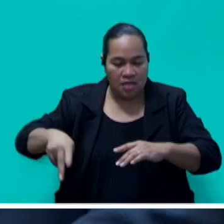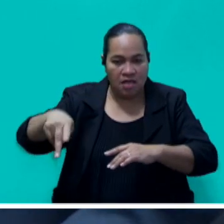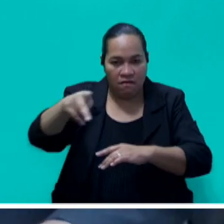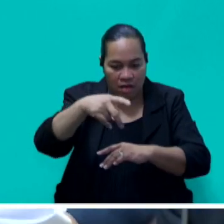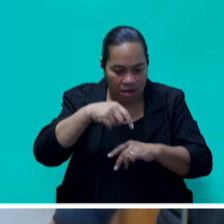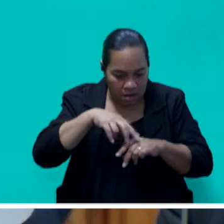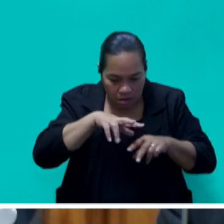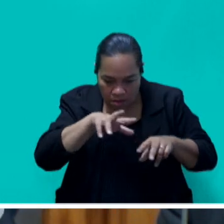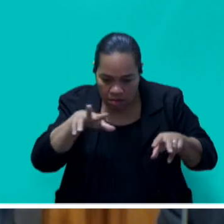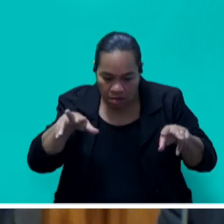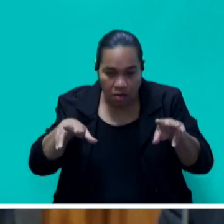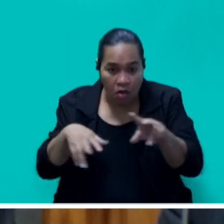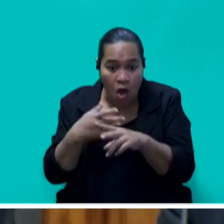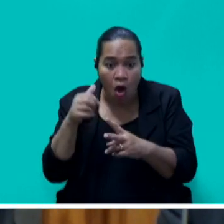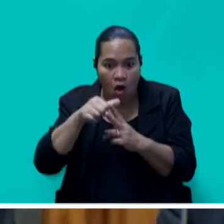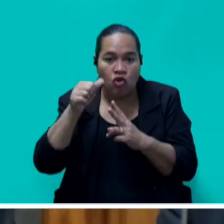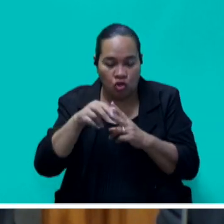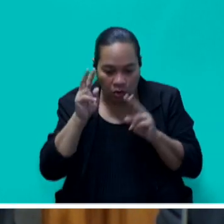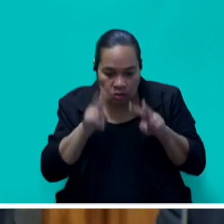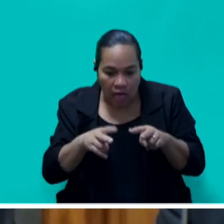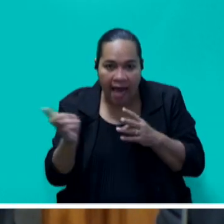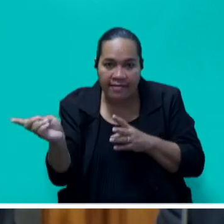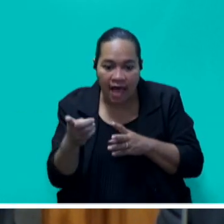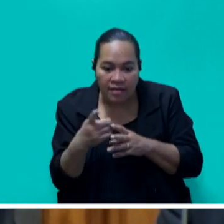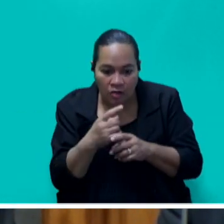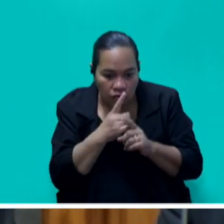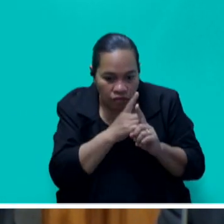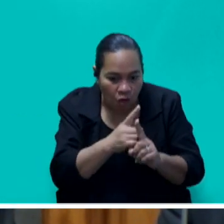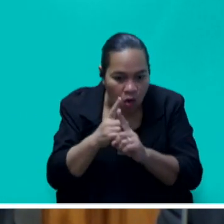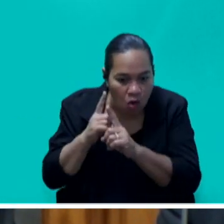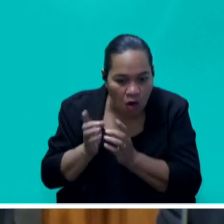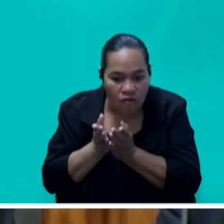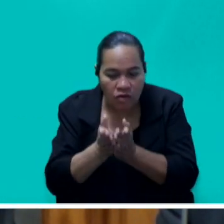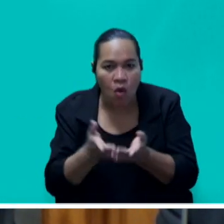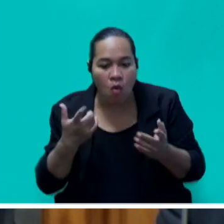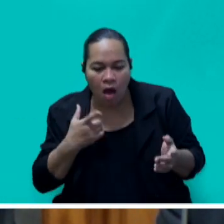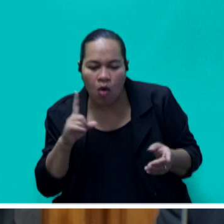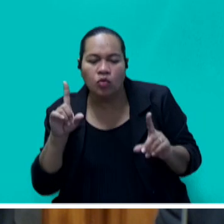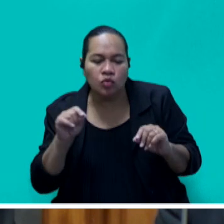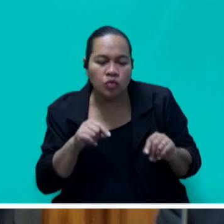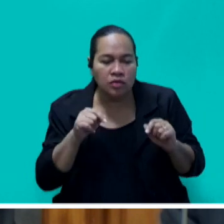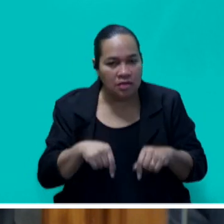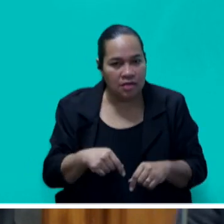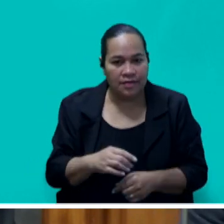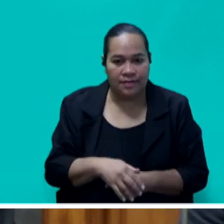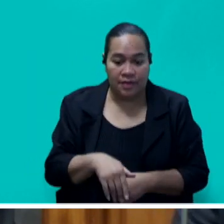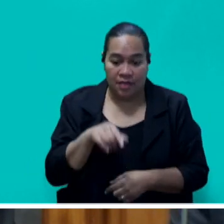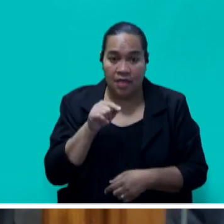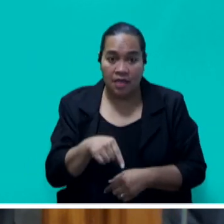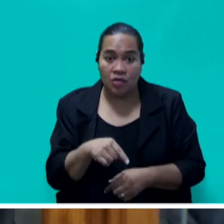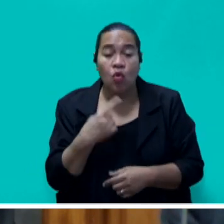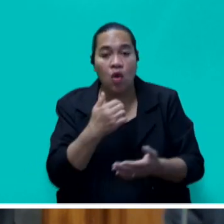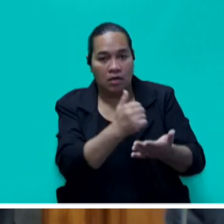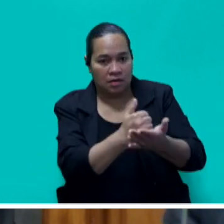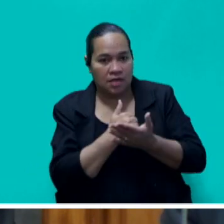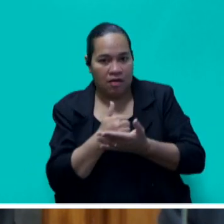analyzed historical and real-time data to track fishing vessels that operate in the region. This operation is assisted by